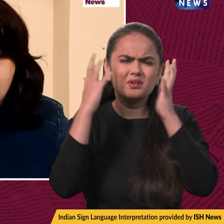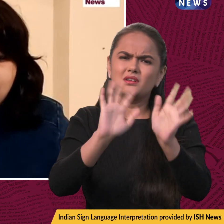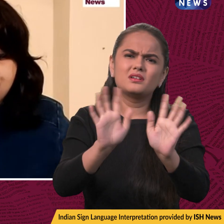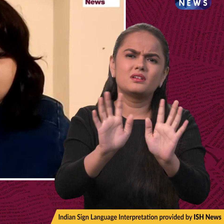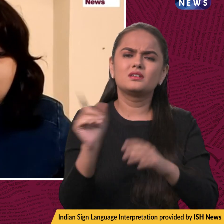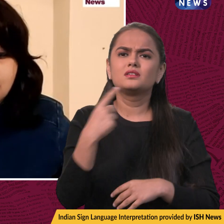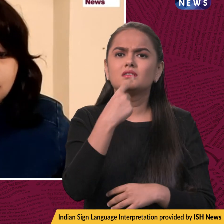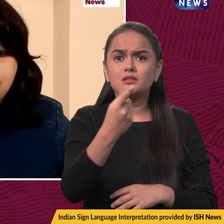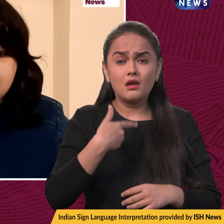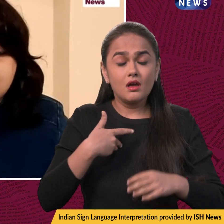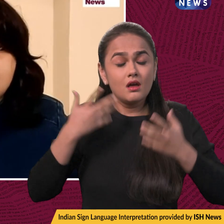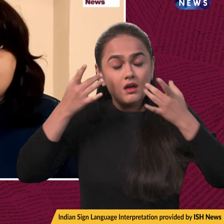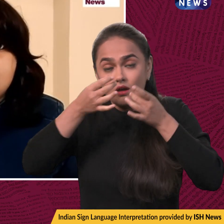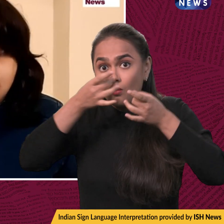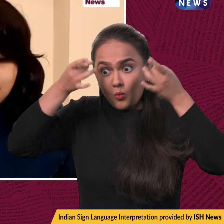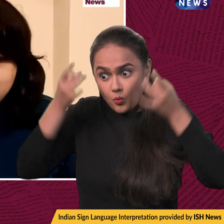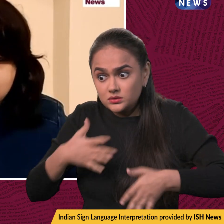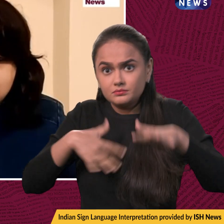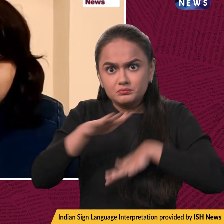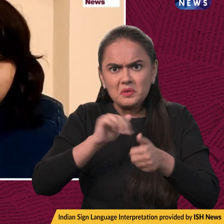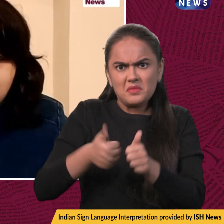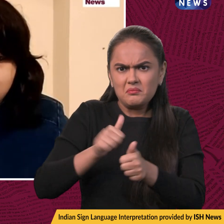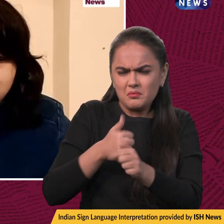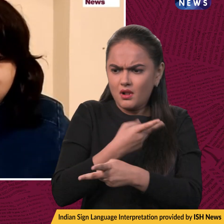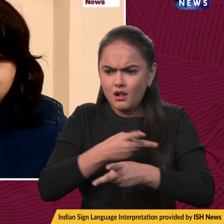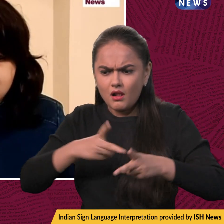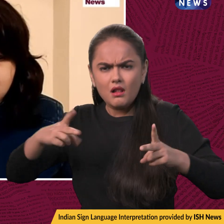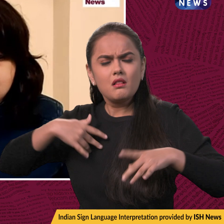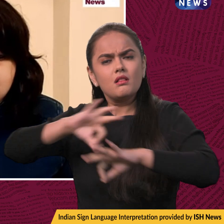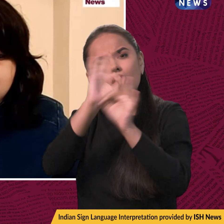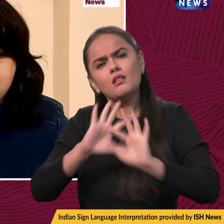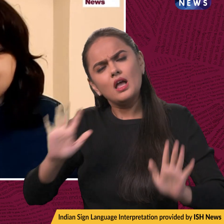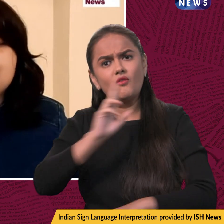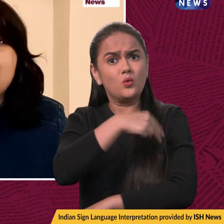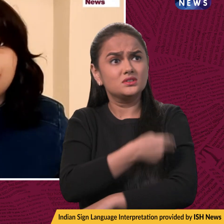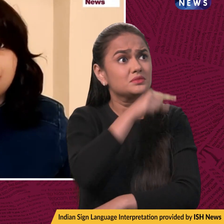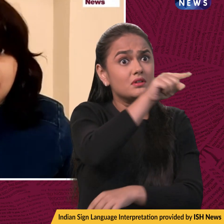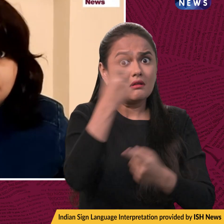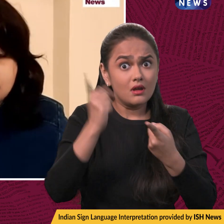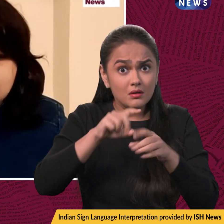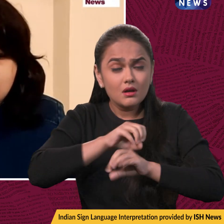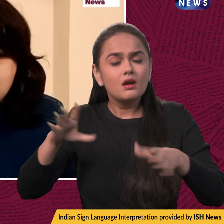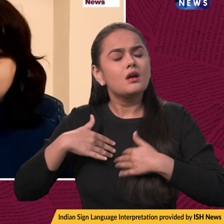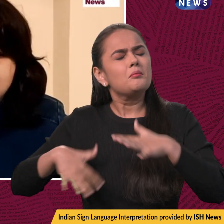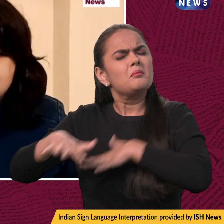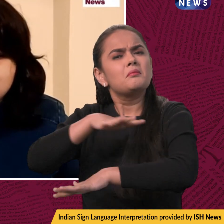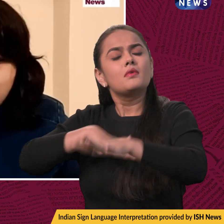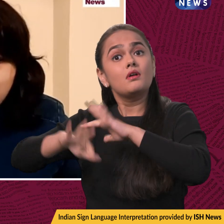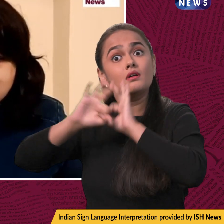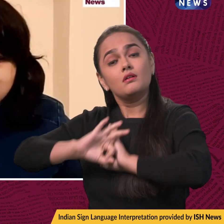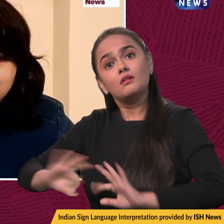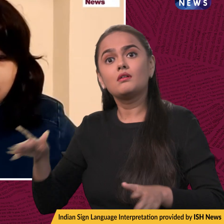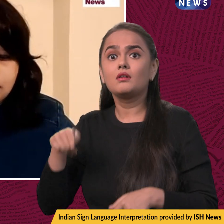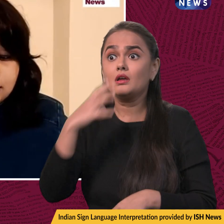We have adequate arrangements at hospitals if there is any spread of new COVID variants. There is